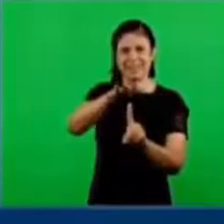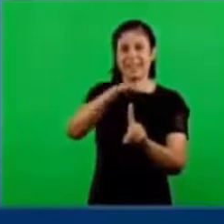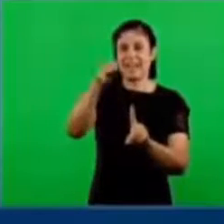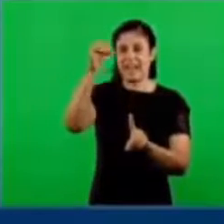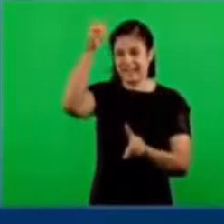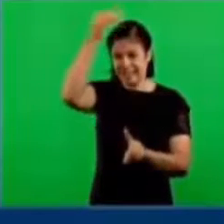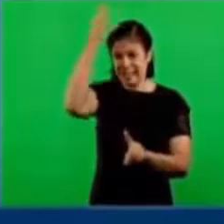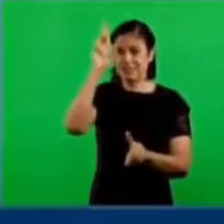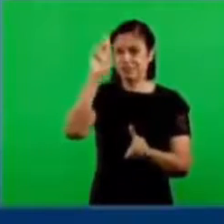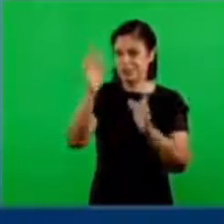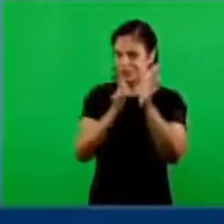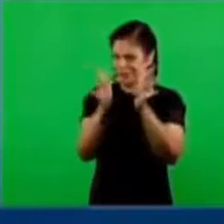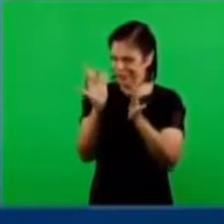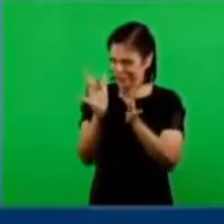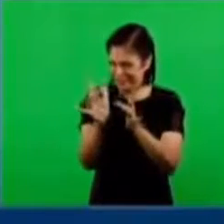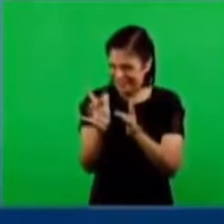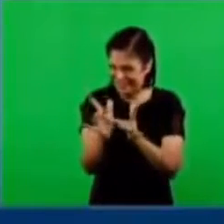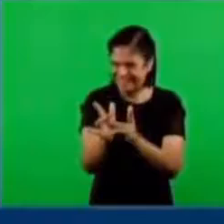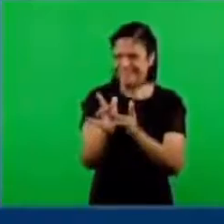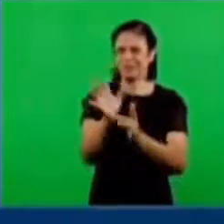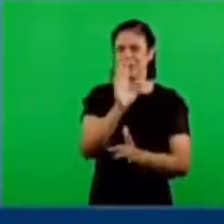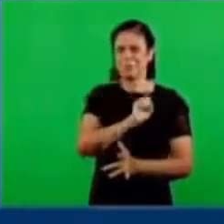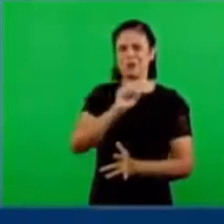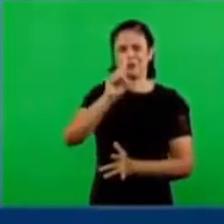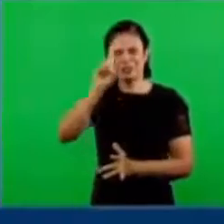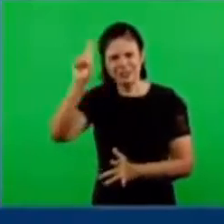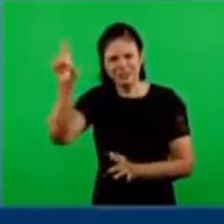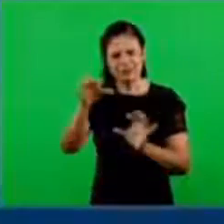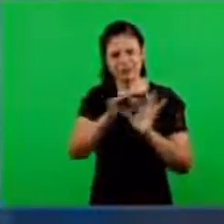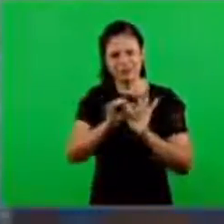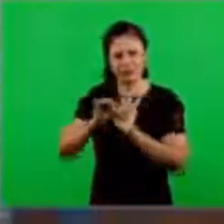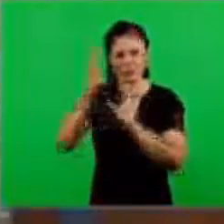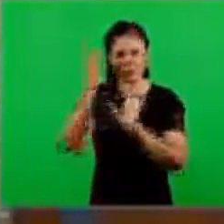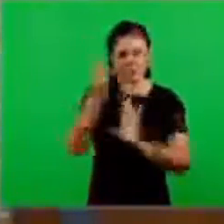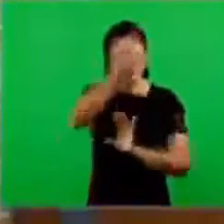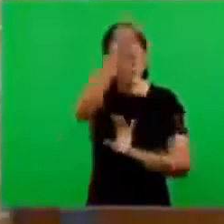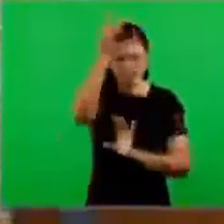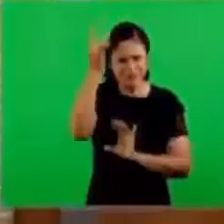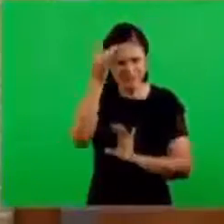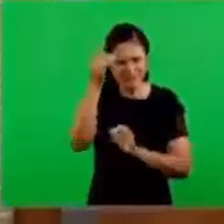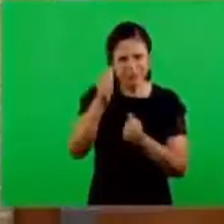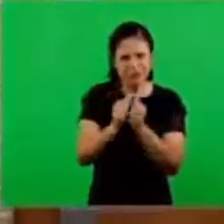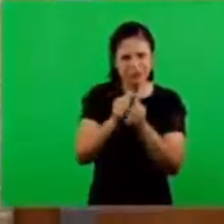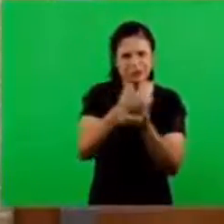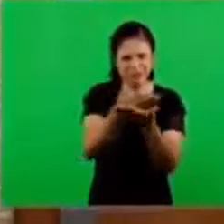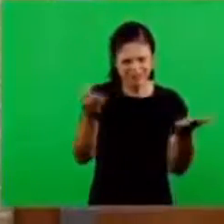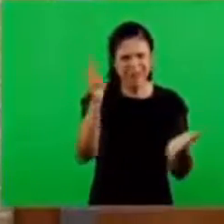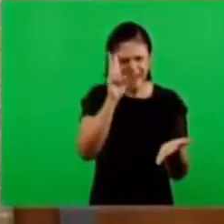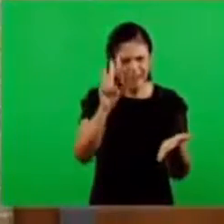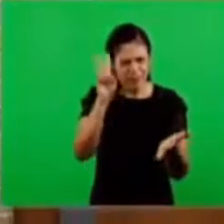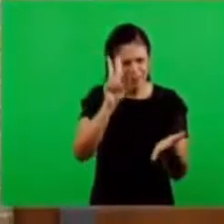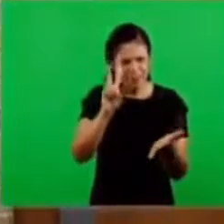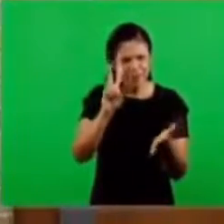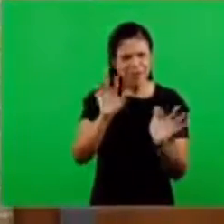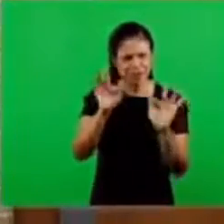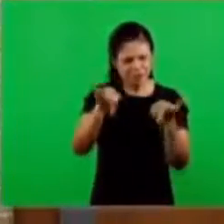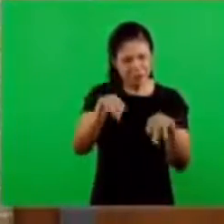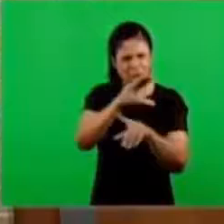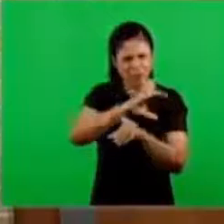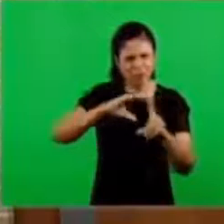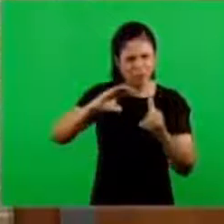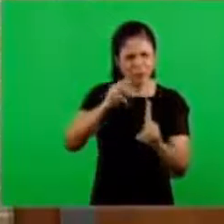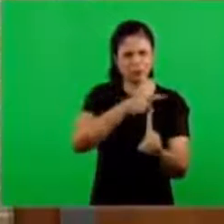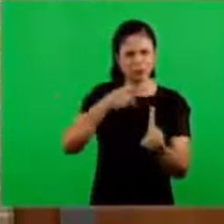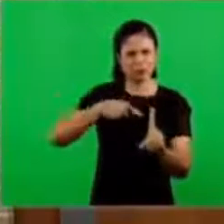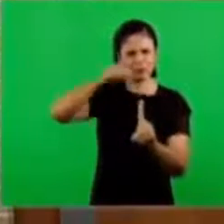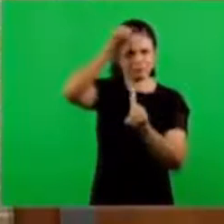Jesus Christ and the love of God and the communion of the Holy Spirit be with you all. Amen. You brethren remember about